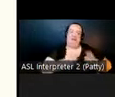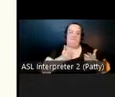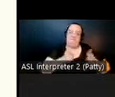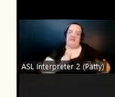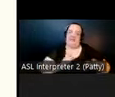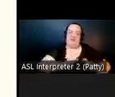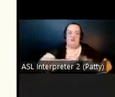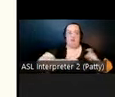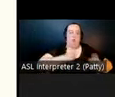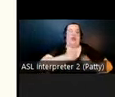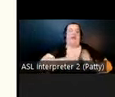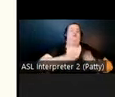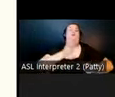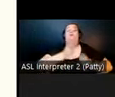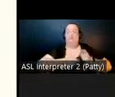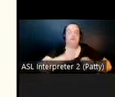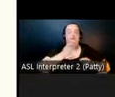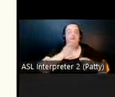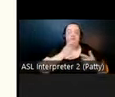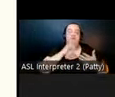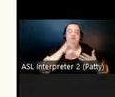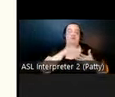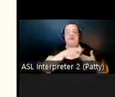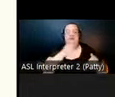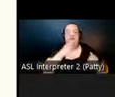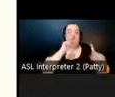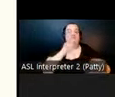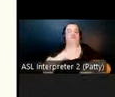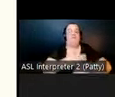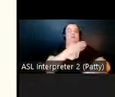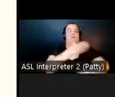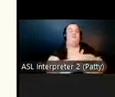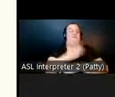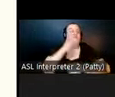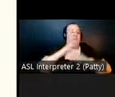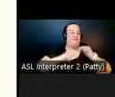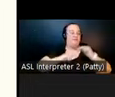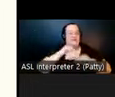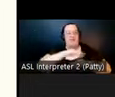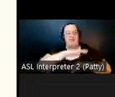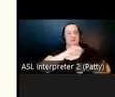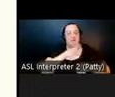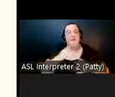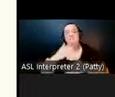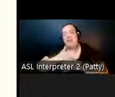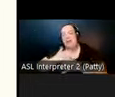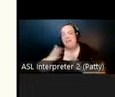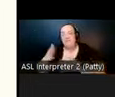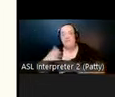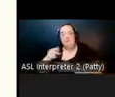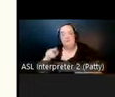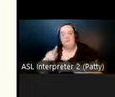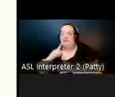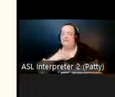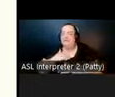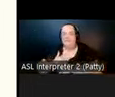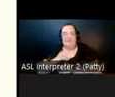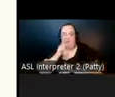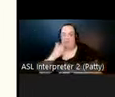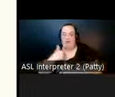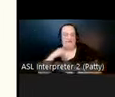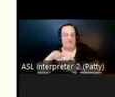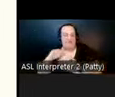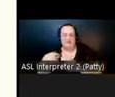donations to achieve facility improvements at those parks. Medium small parks don't typically have those